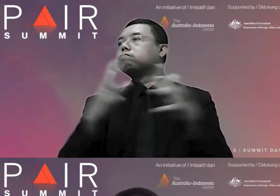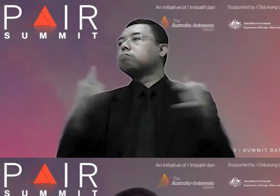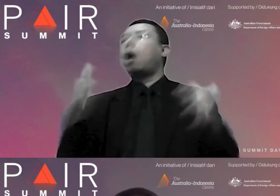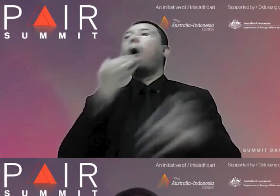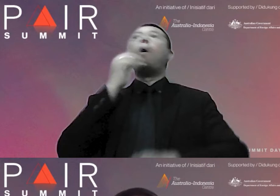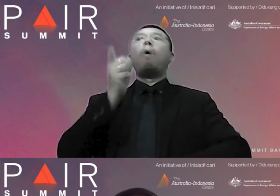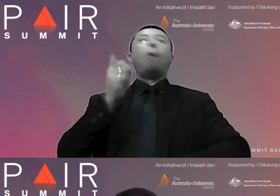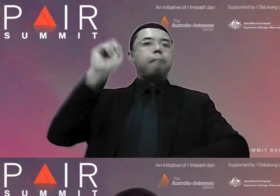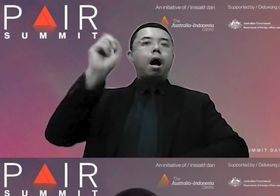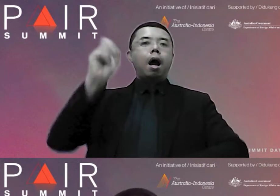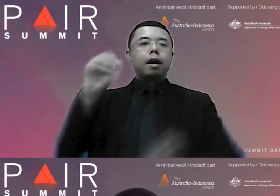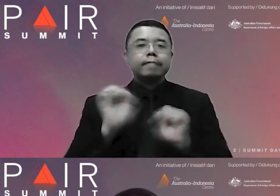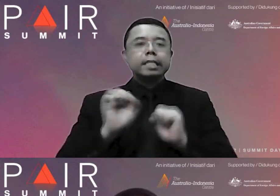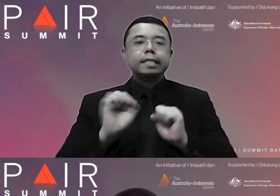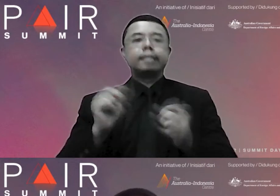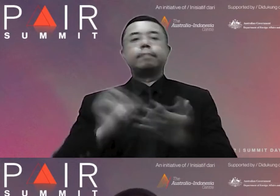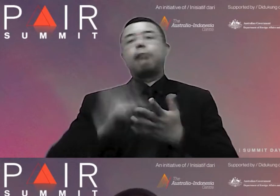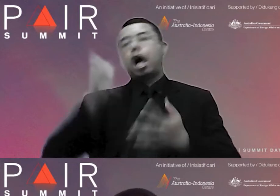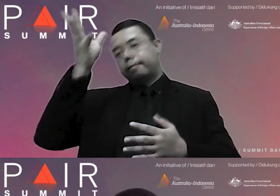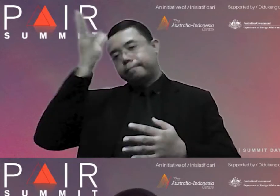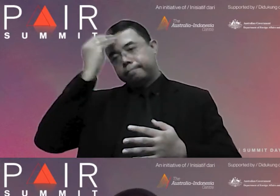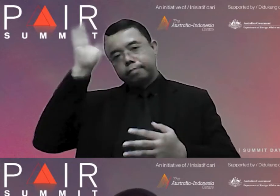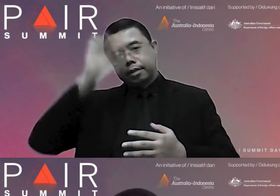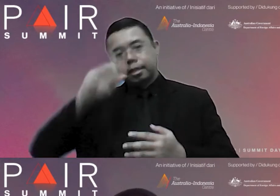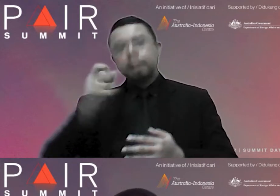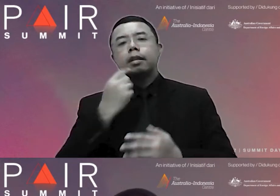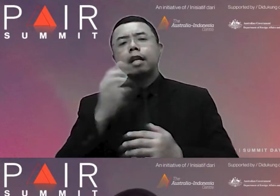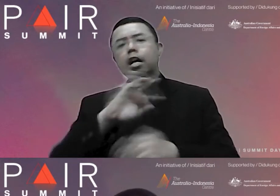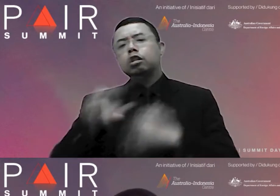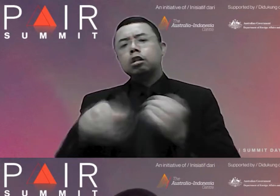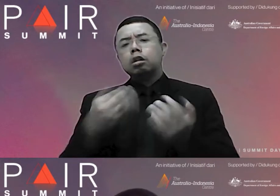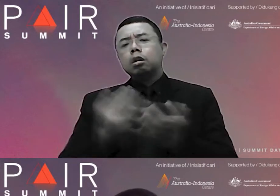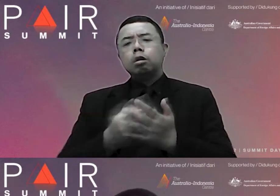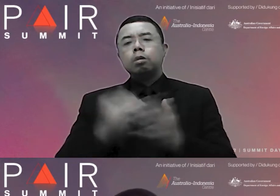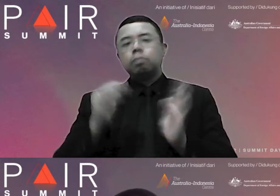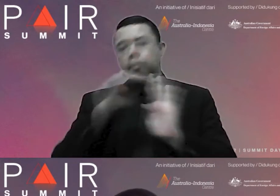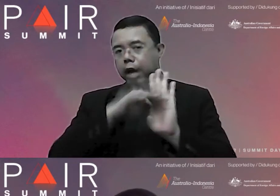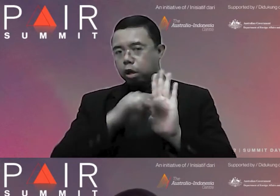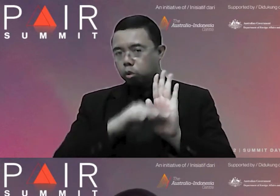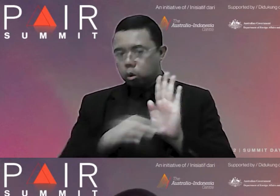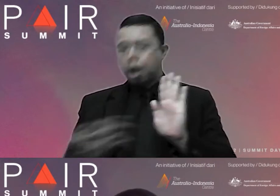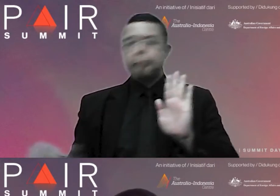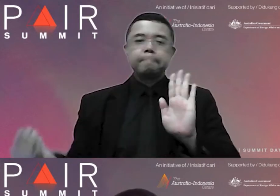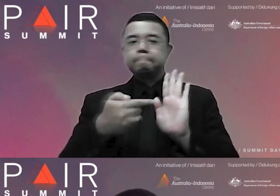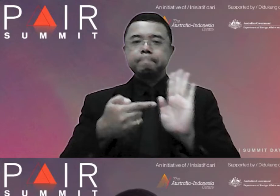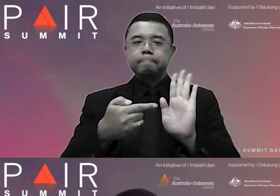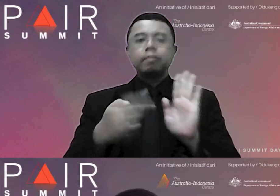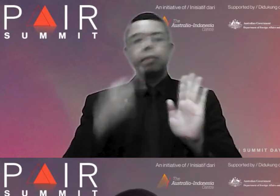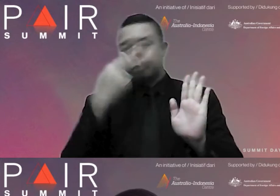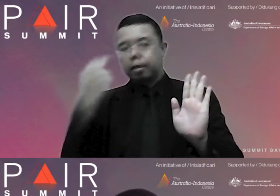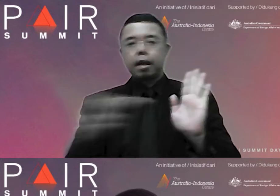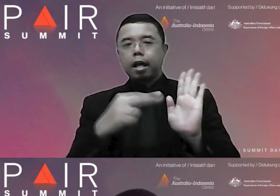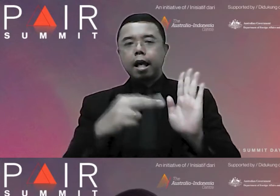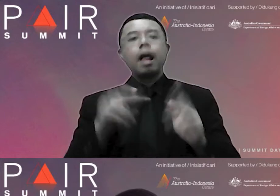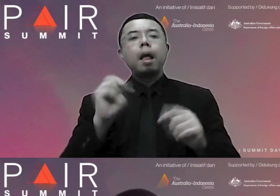the health protocol, considering about the high potential risk of COVID-19 infections. And later on,